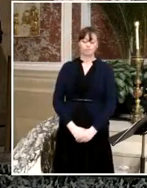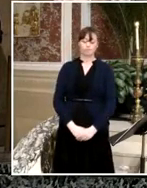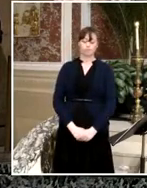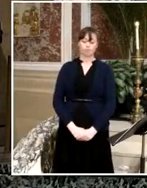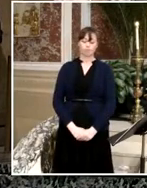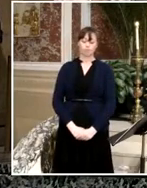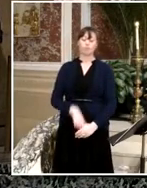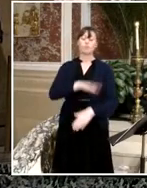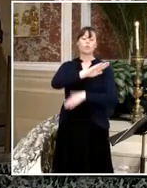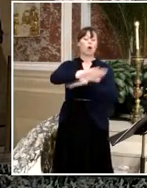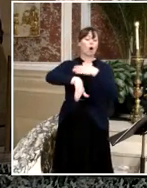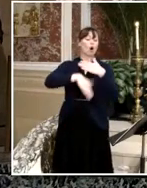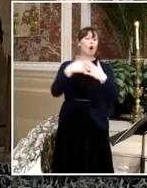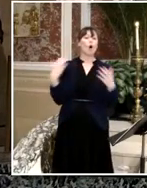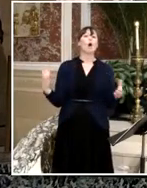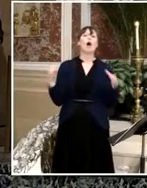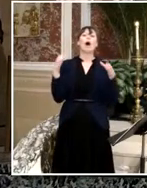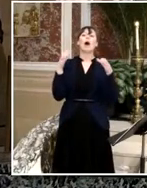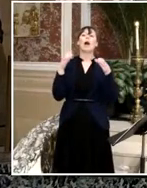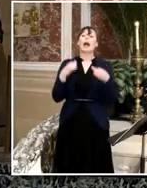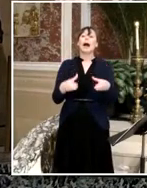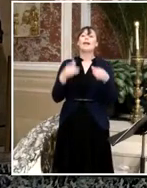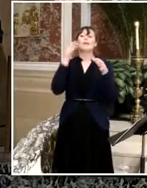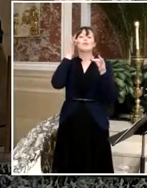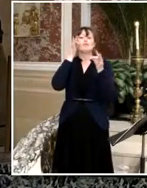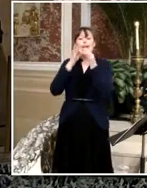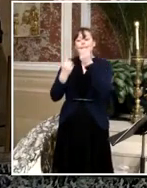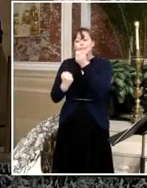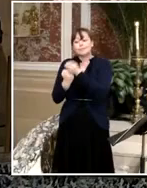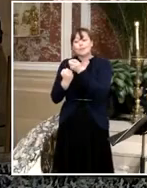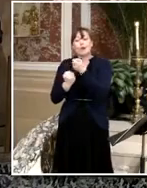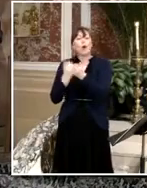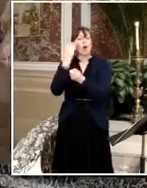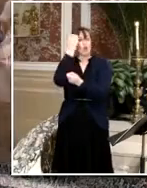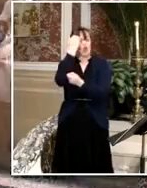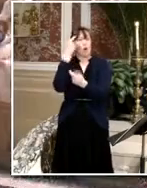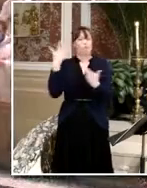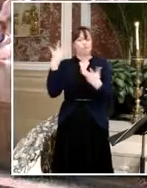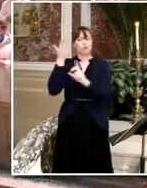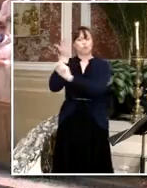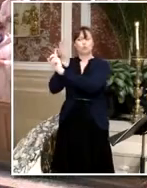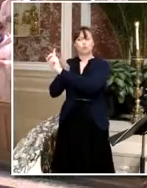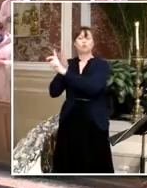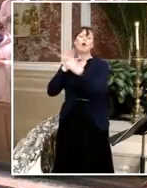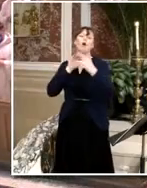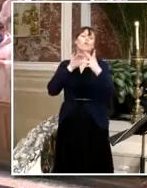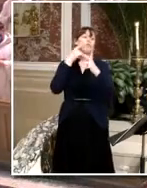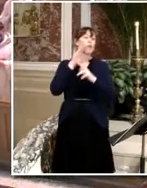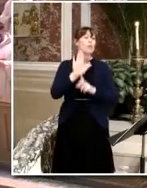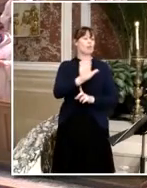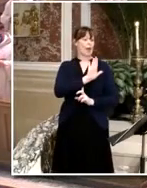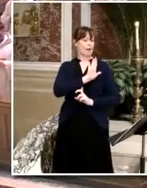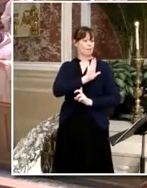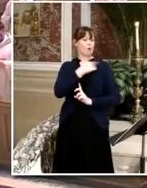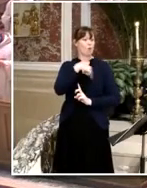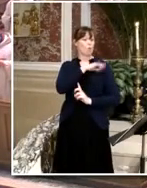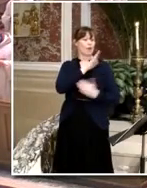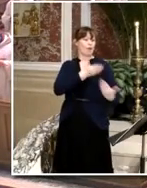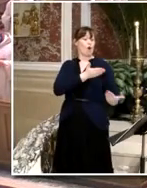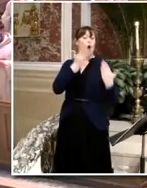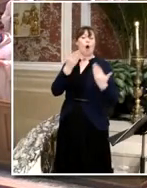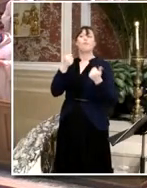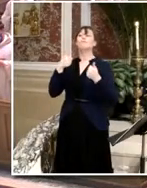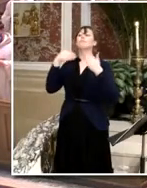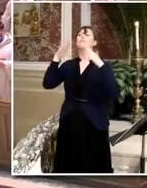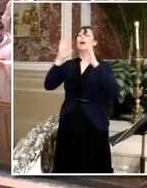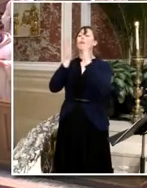and all gathered here whose faith and devotion are known to you. For them, we offer you this sacrifice